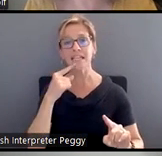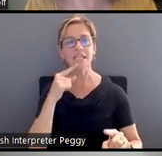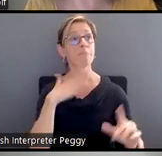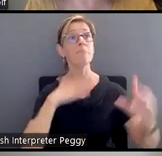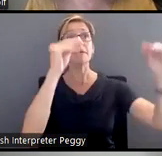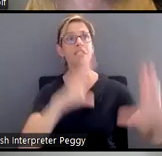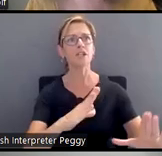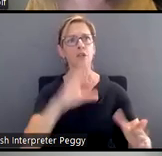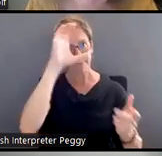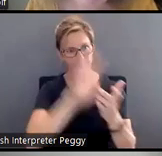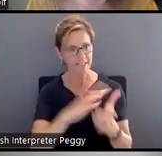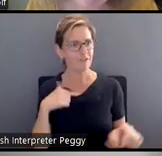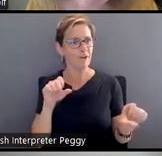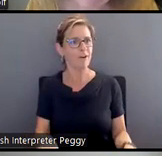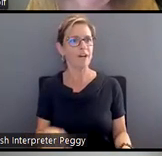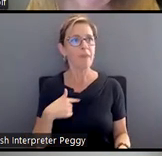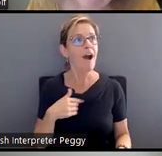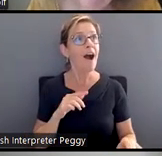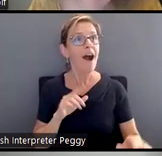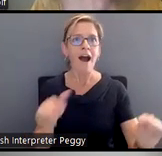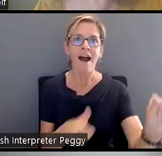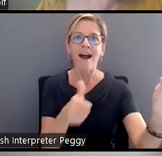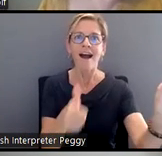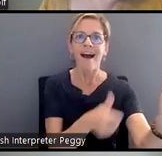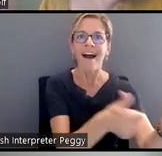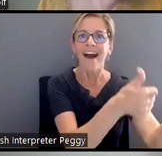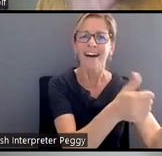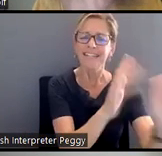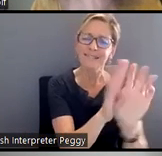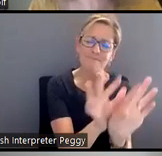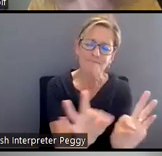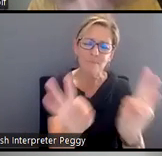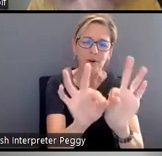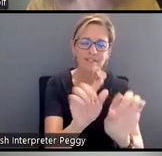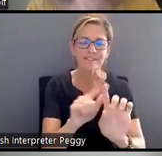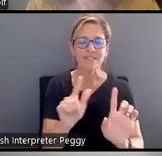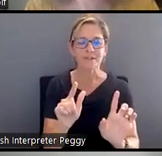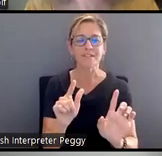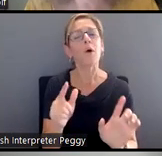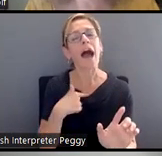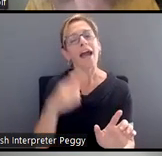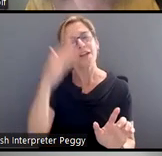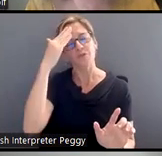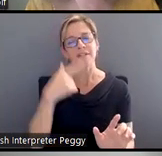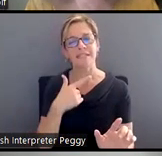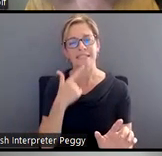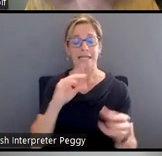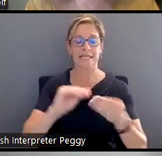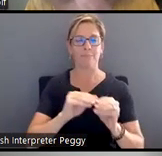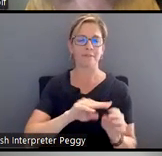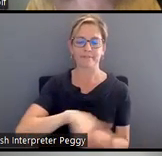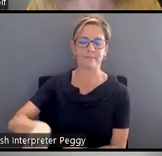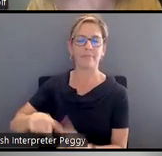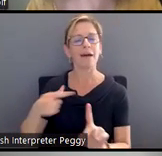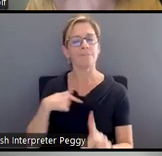me feel that I could do that. So that is huge. But if you'll forgive me for using stats for a minute, marketers do tell us